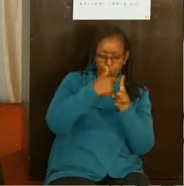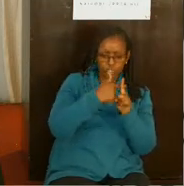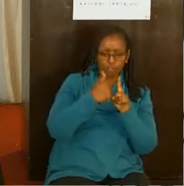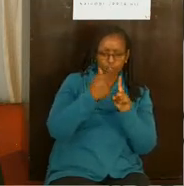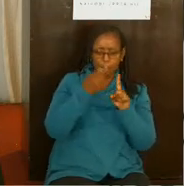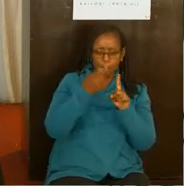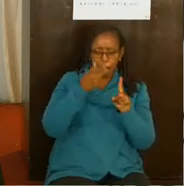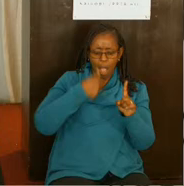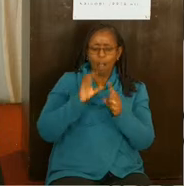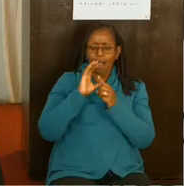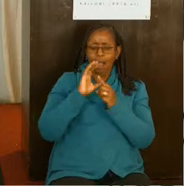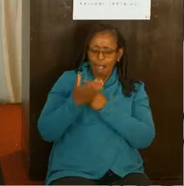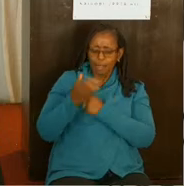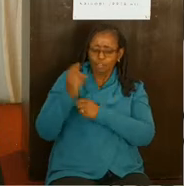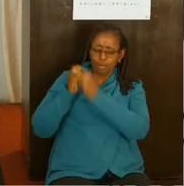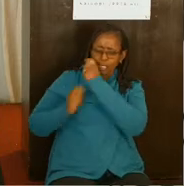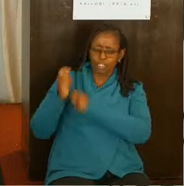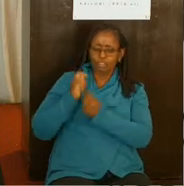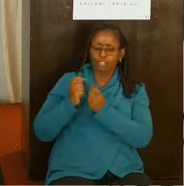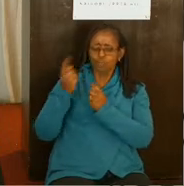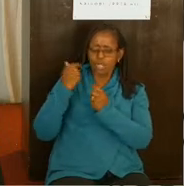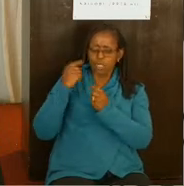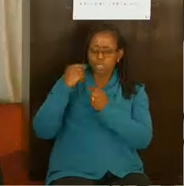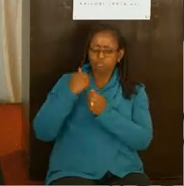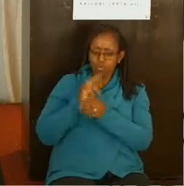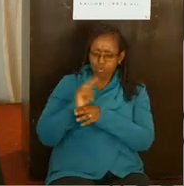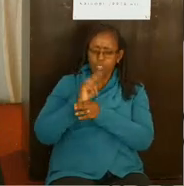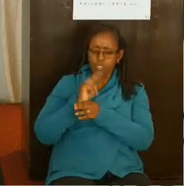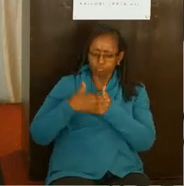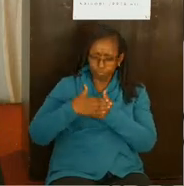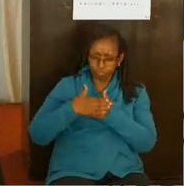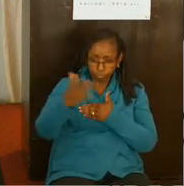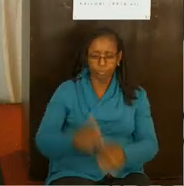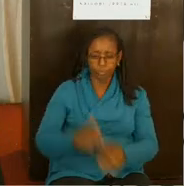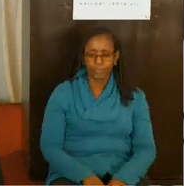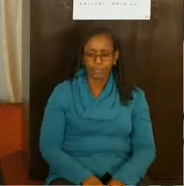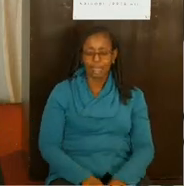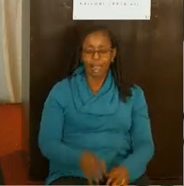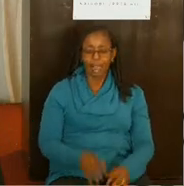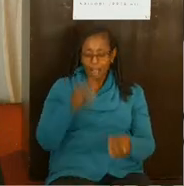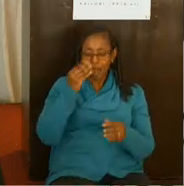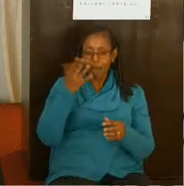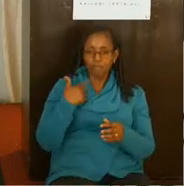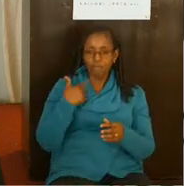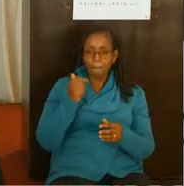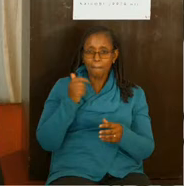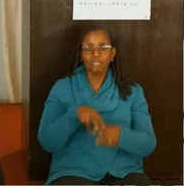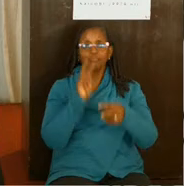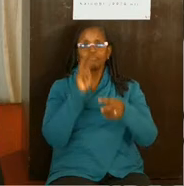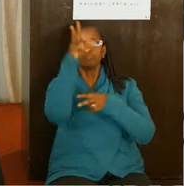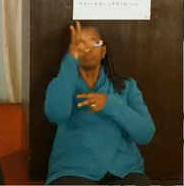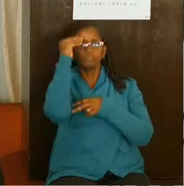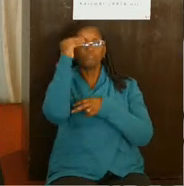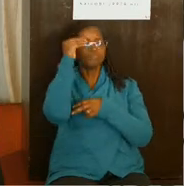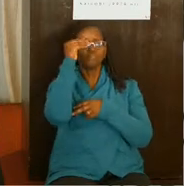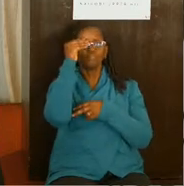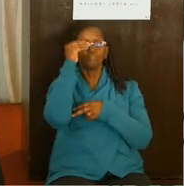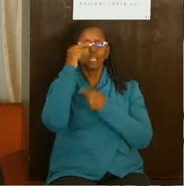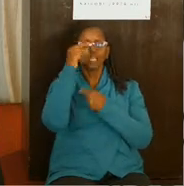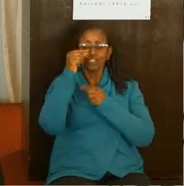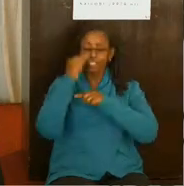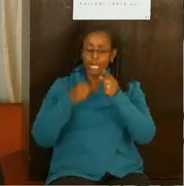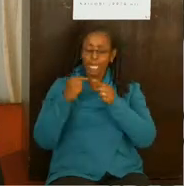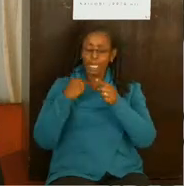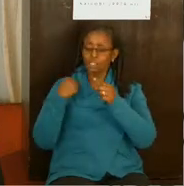move ahead and also that learning was non-linear learning was generational remember